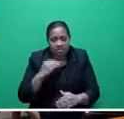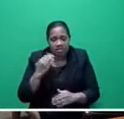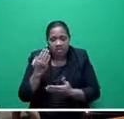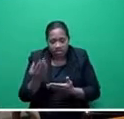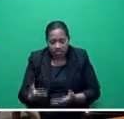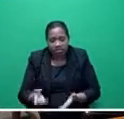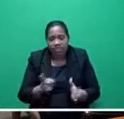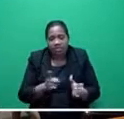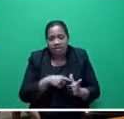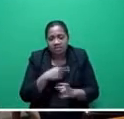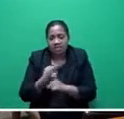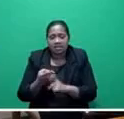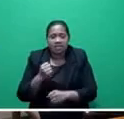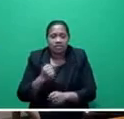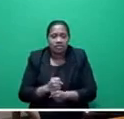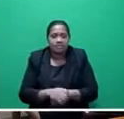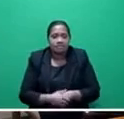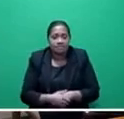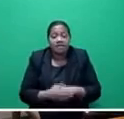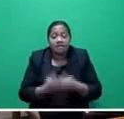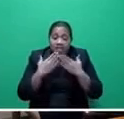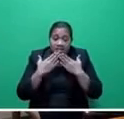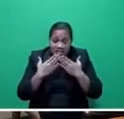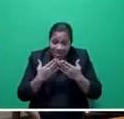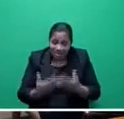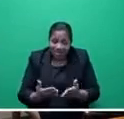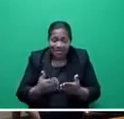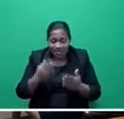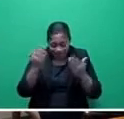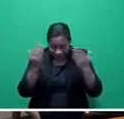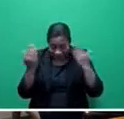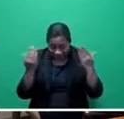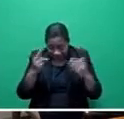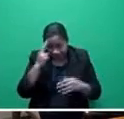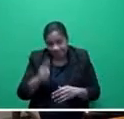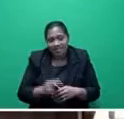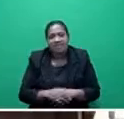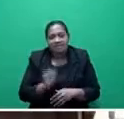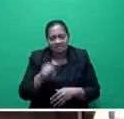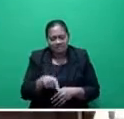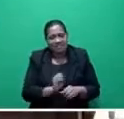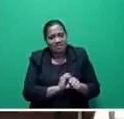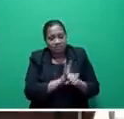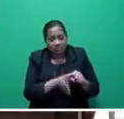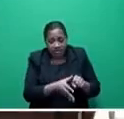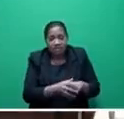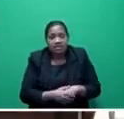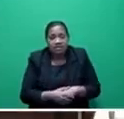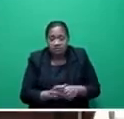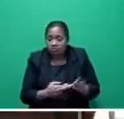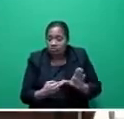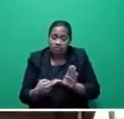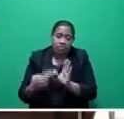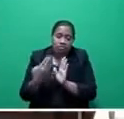Syed Kaib. You have the floor, sir. Thank you, Mr. Speaker, sir. Mr. Speaker, sir, as part of the COVID-19